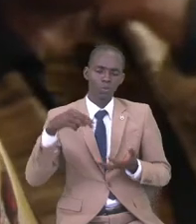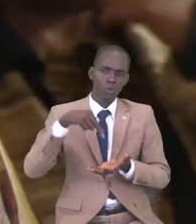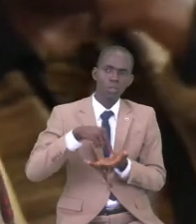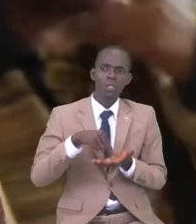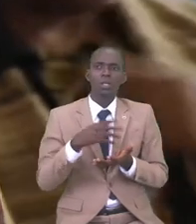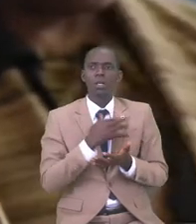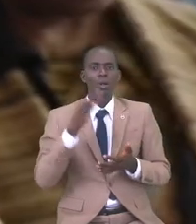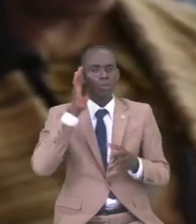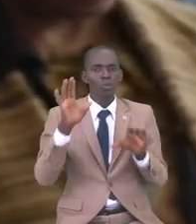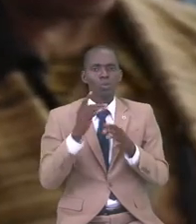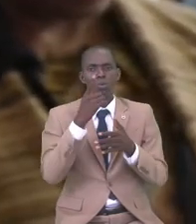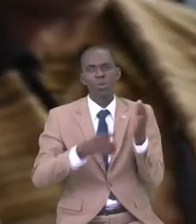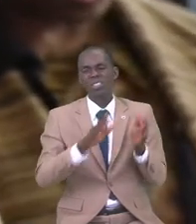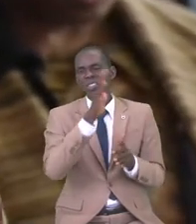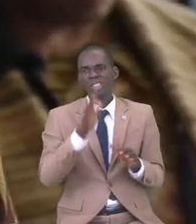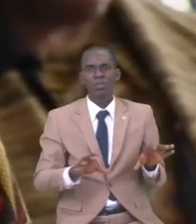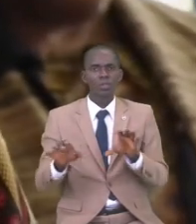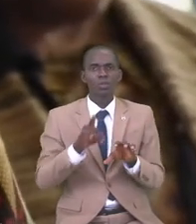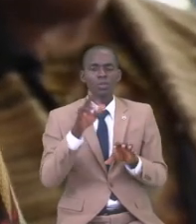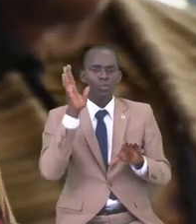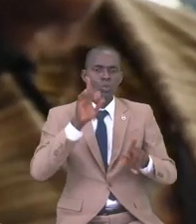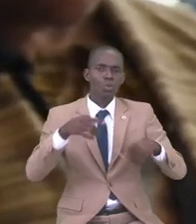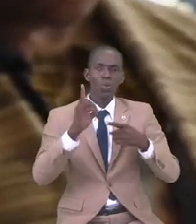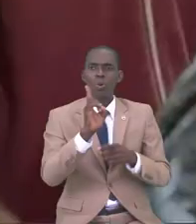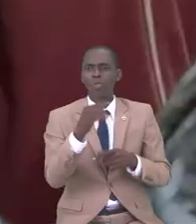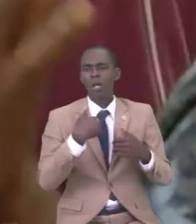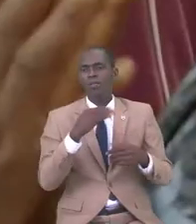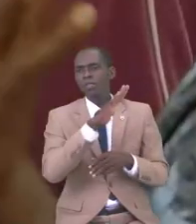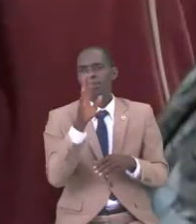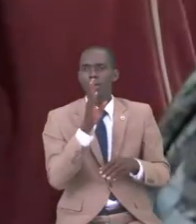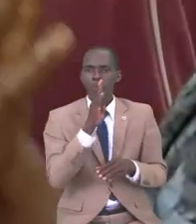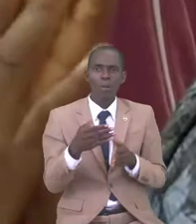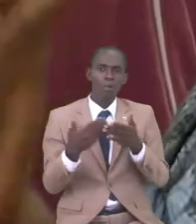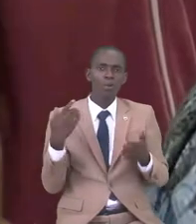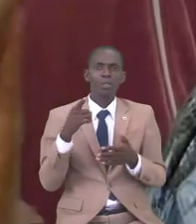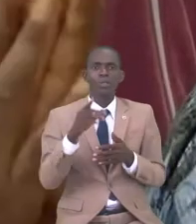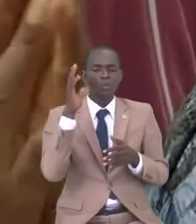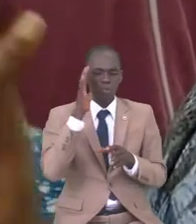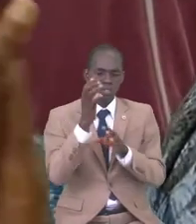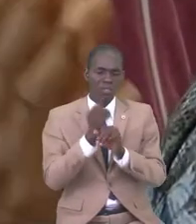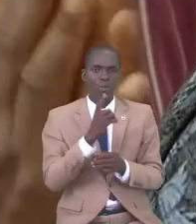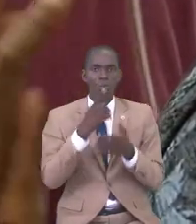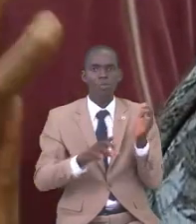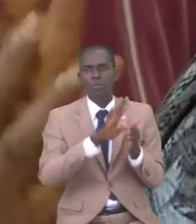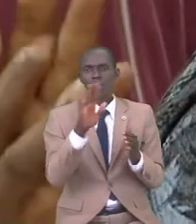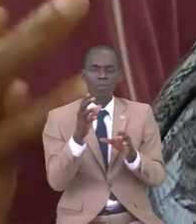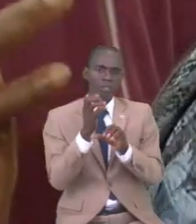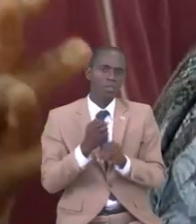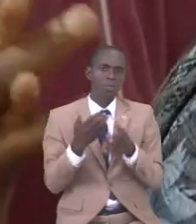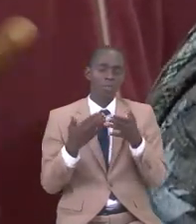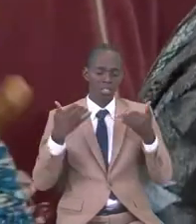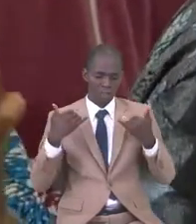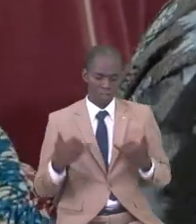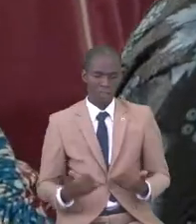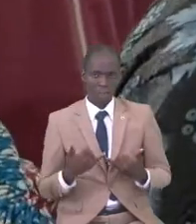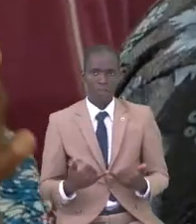do what you have never done. You will go where you have never gone. You will achieve what you have never achieved. Now